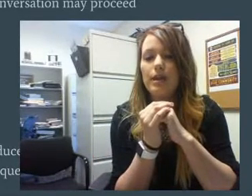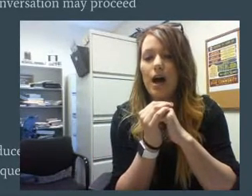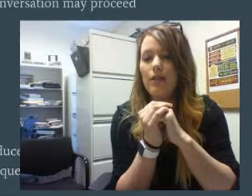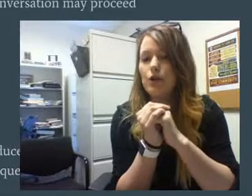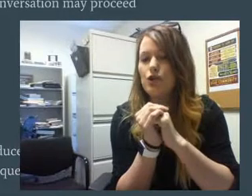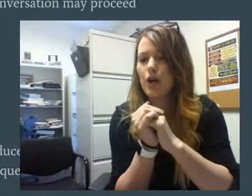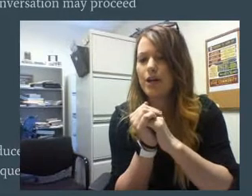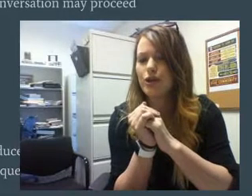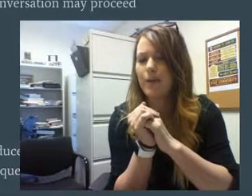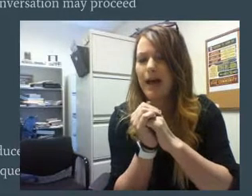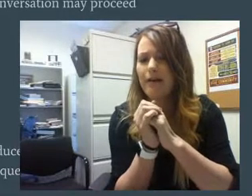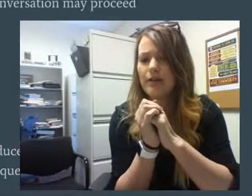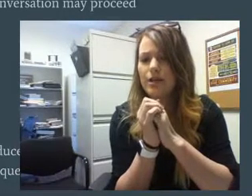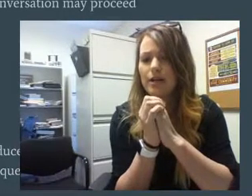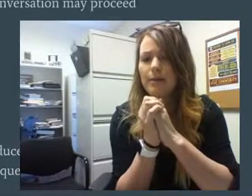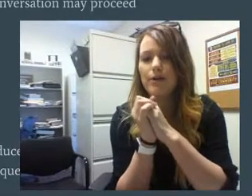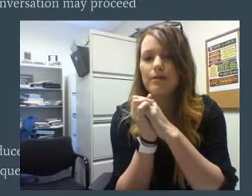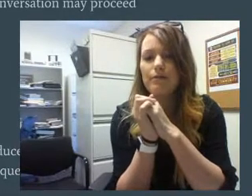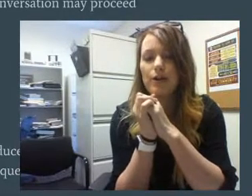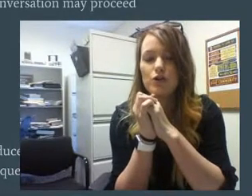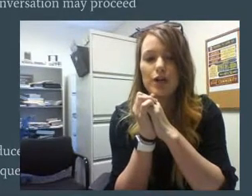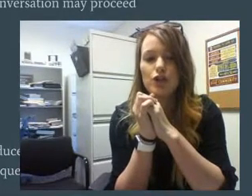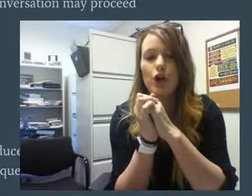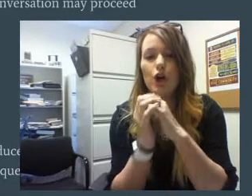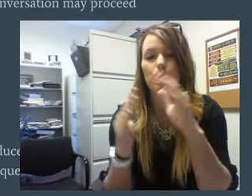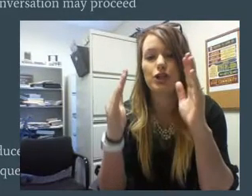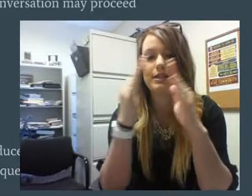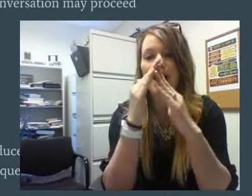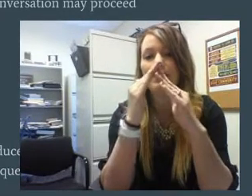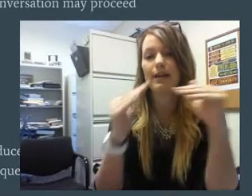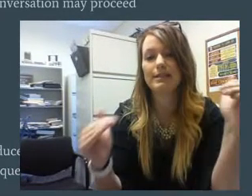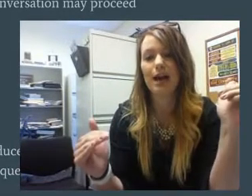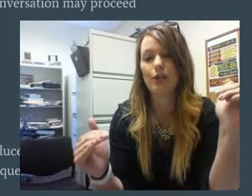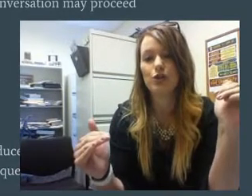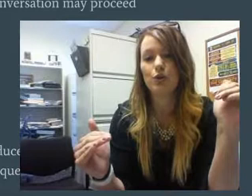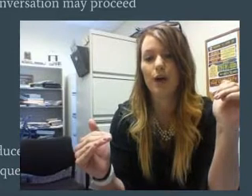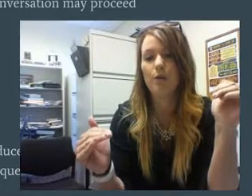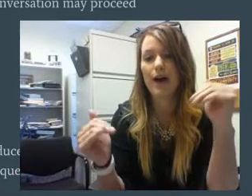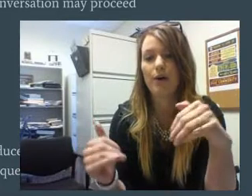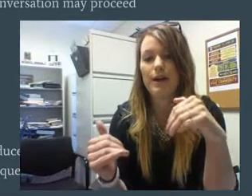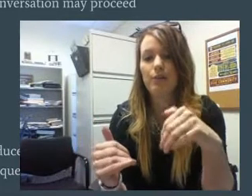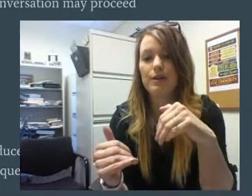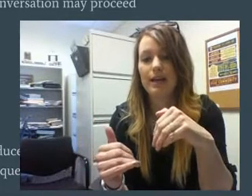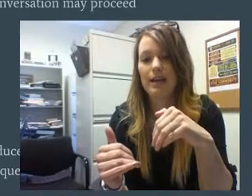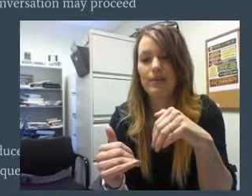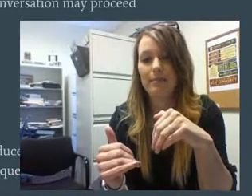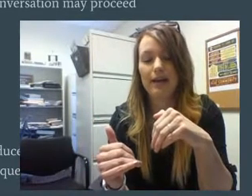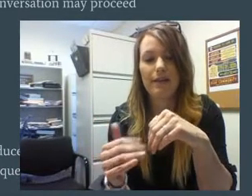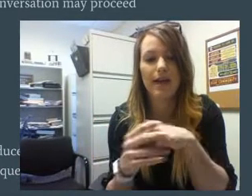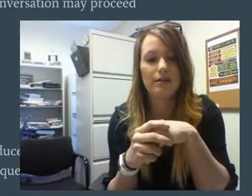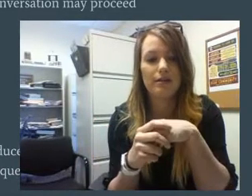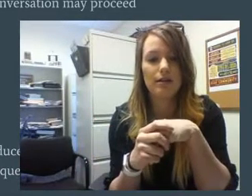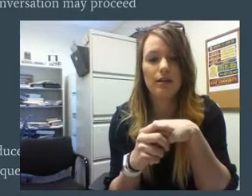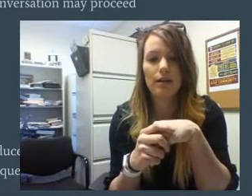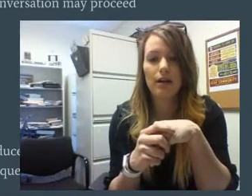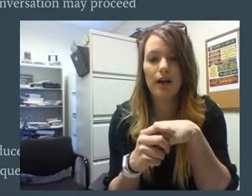The other structure that we have not talked about is the funnel structure, which is topic, tell the story, without any restating of topic